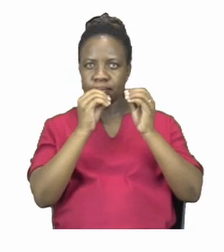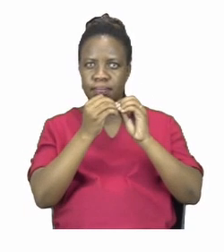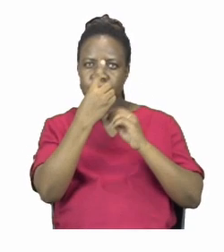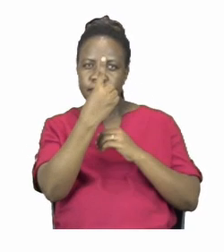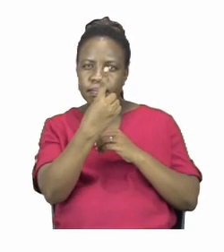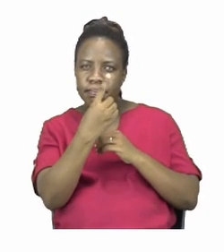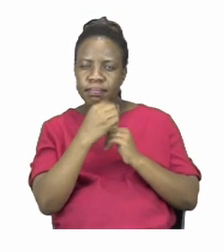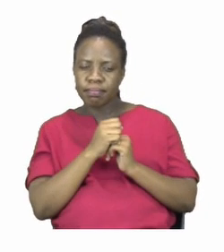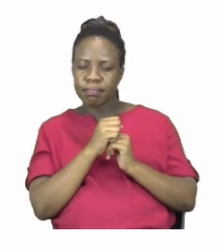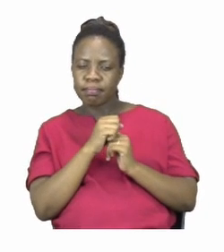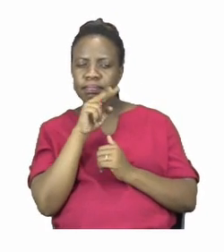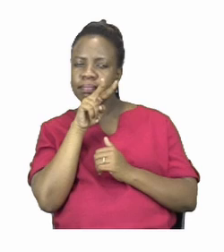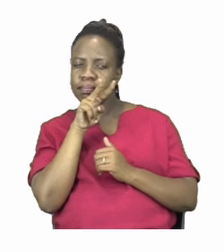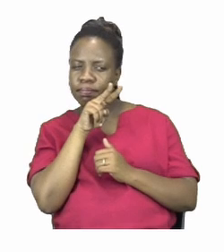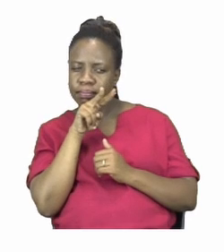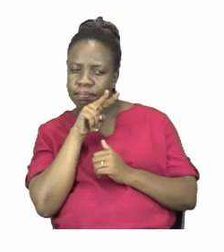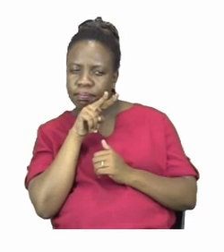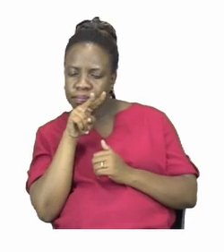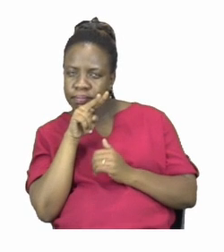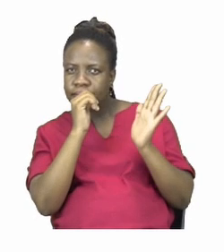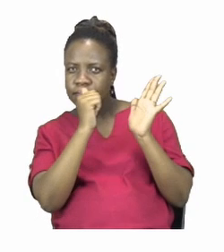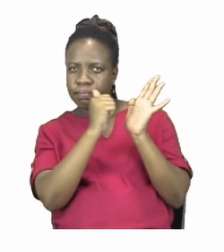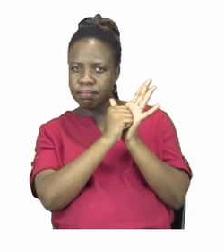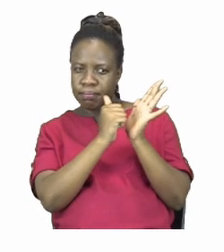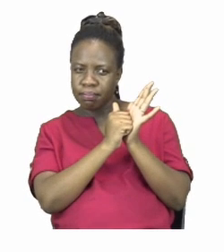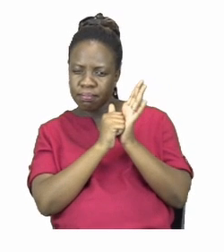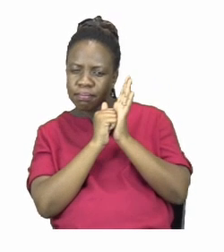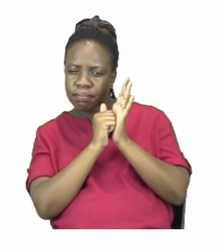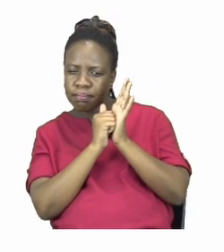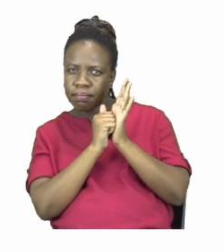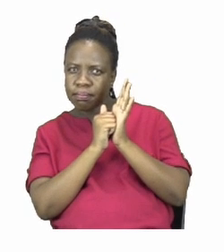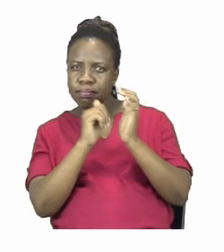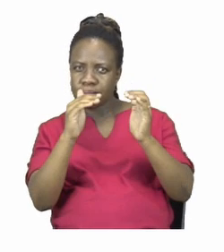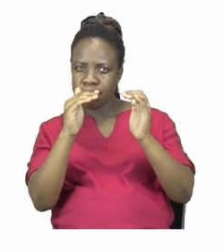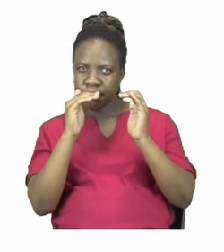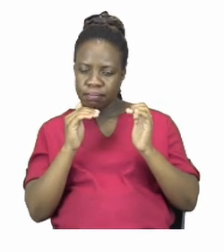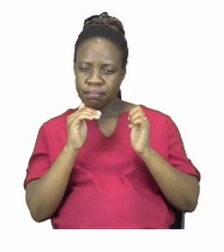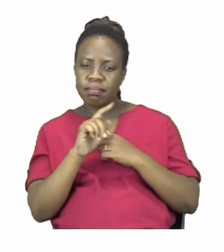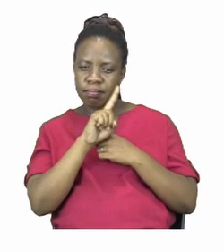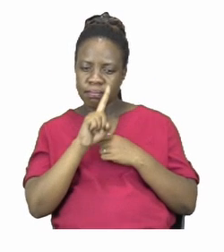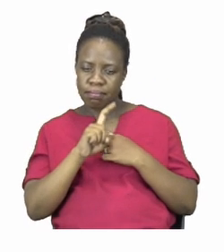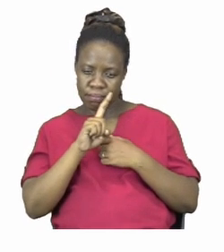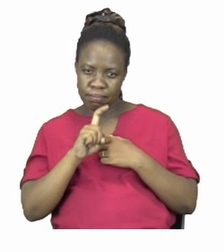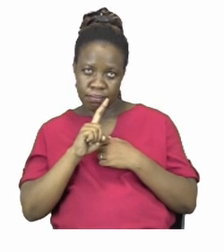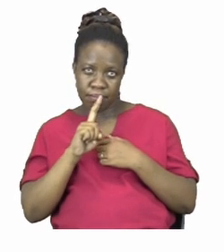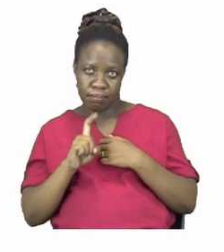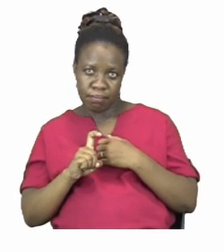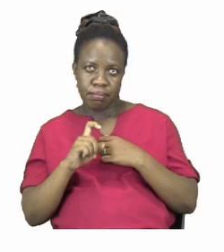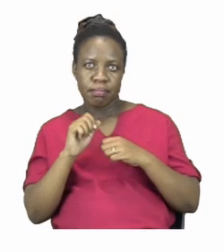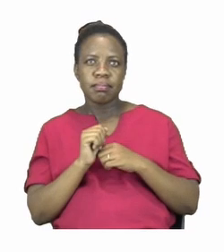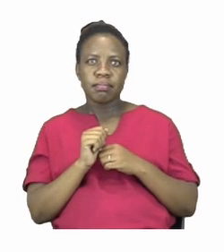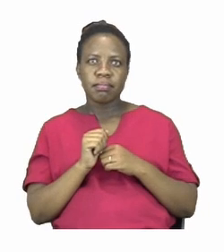the map below and answer the questions that follow. Now boys and girls, we have to look at this